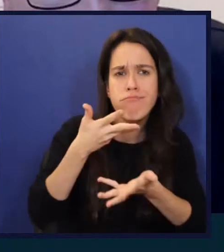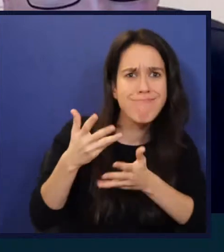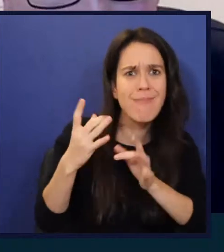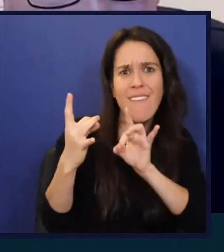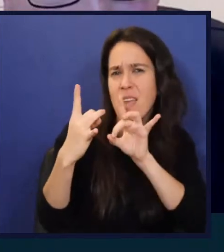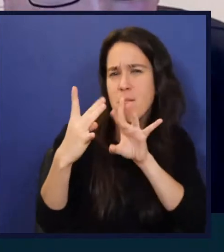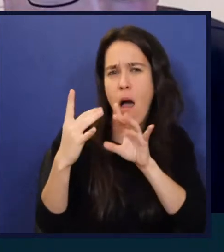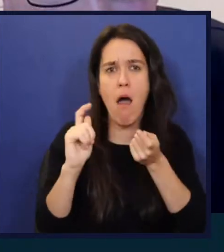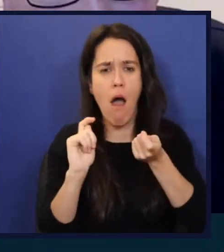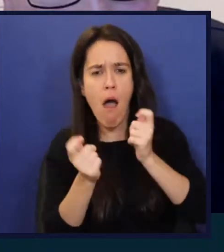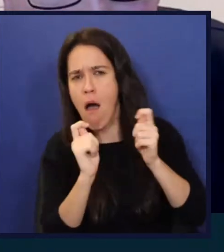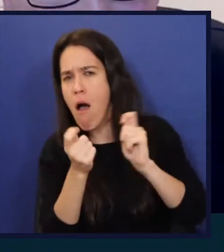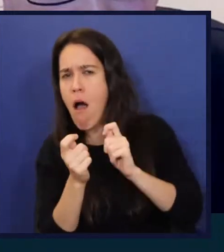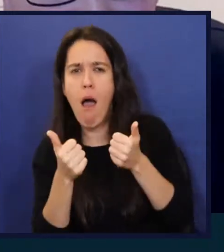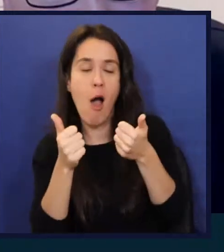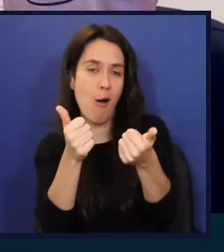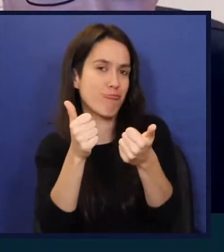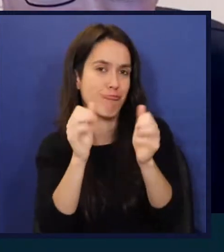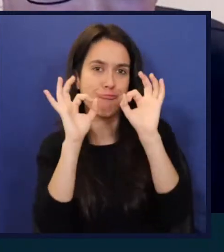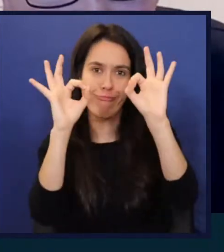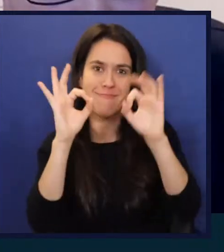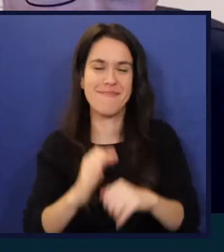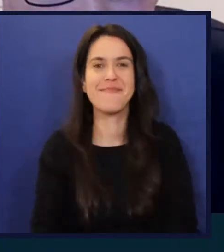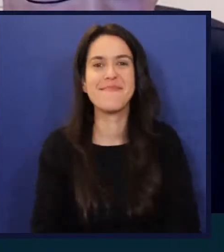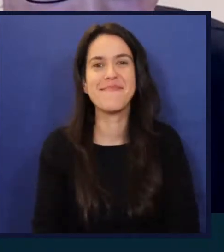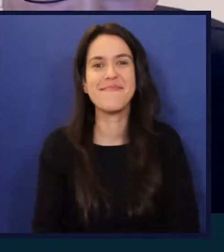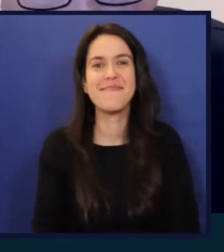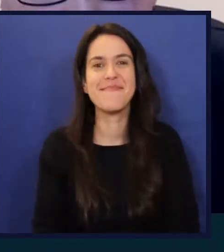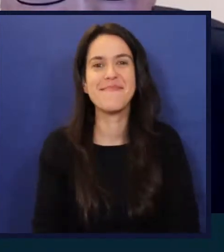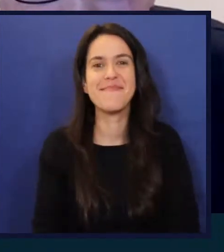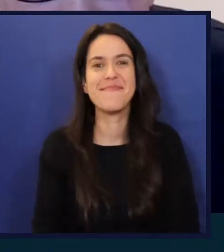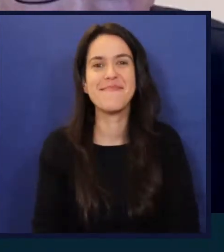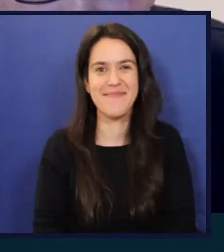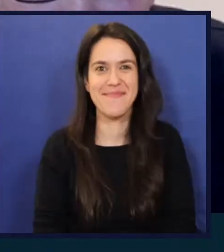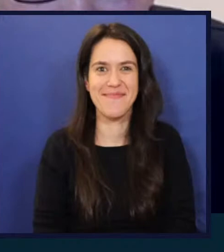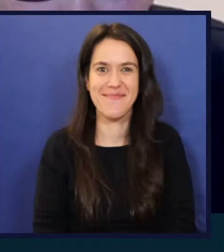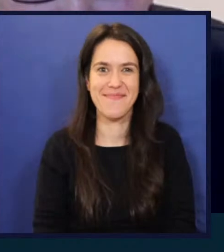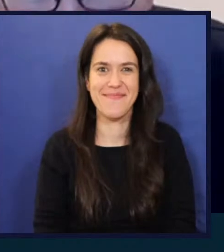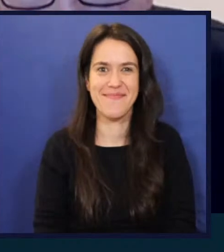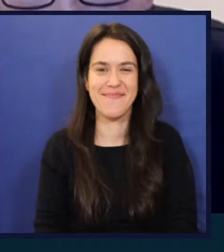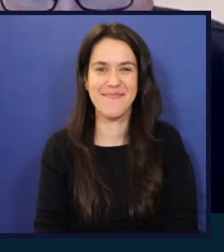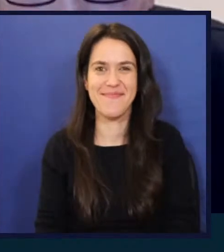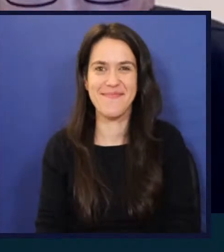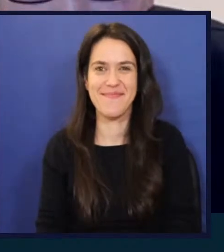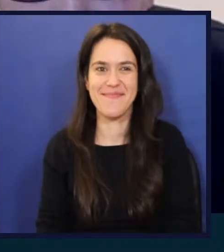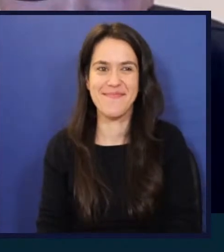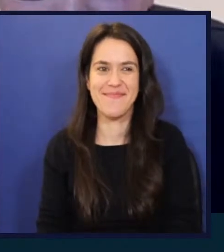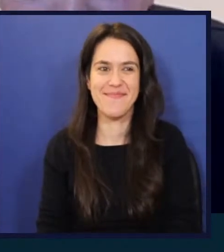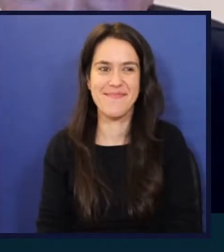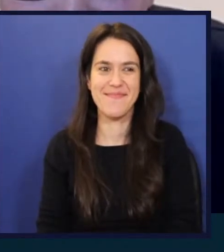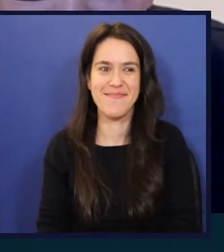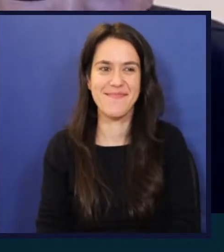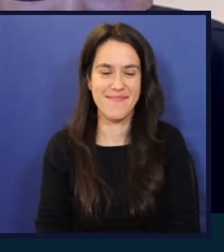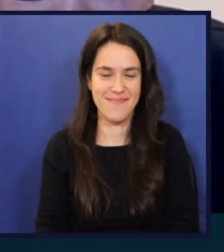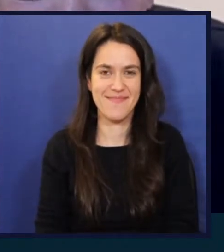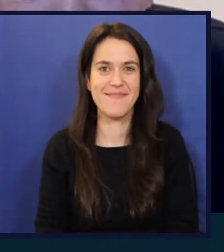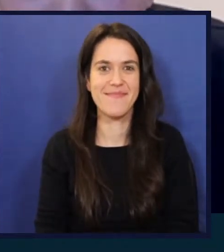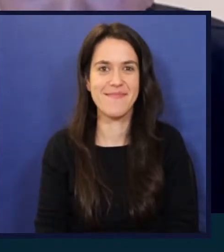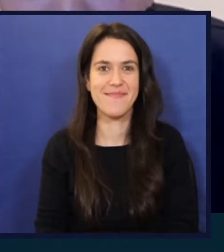changes that help you solve your customers' problems. So thank you. Excellent. Thank you so much. Thank you very much.